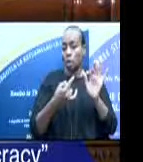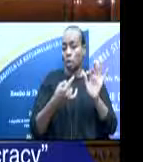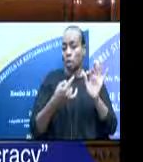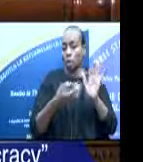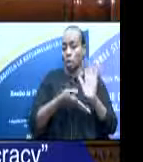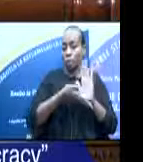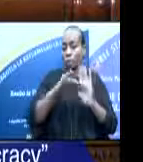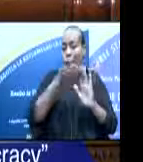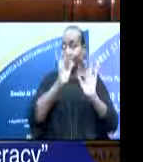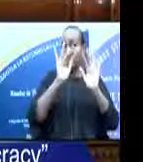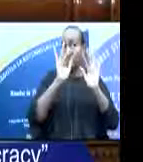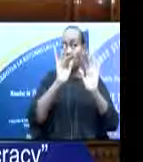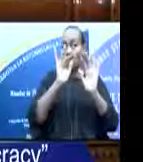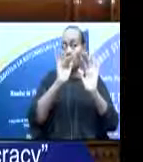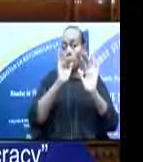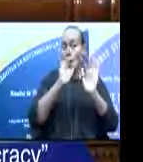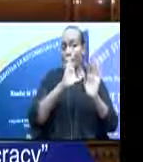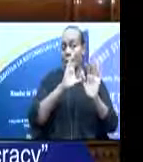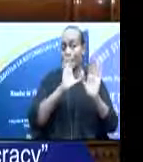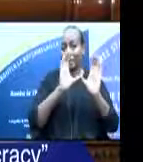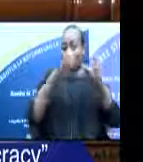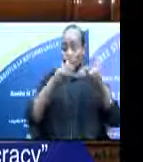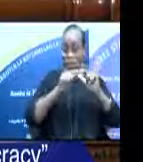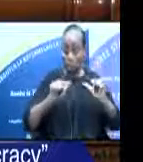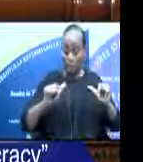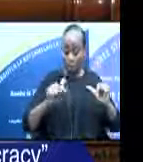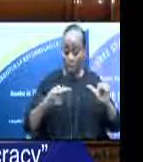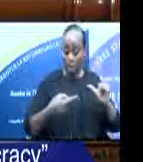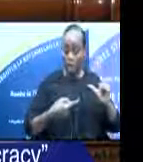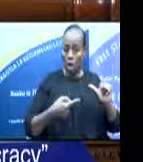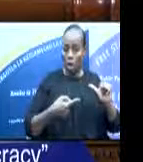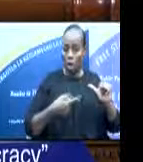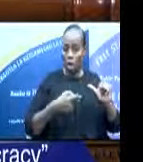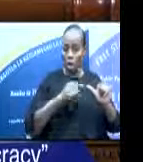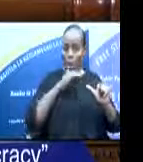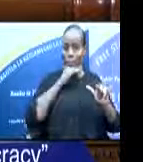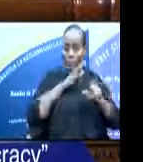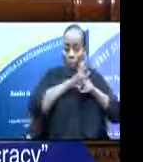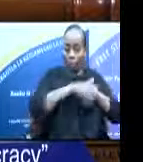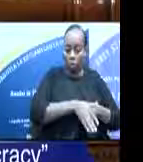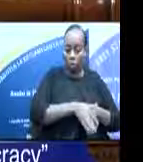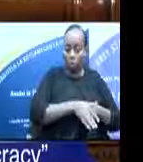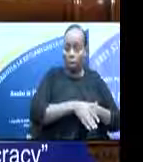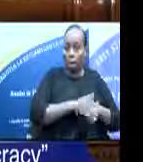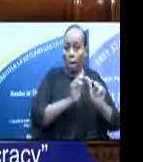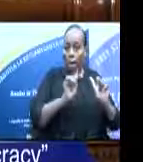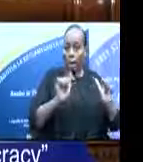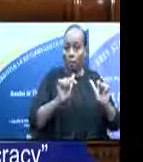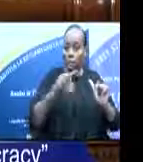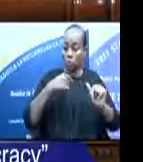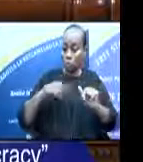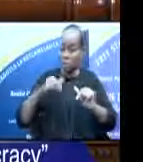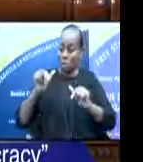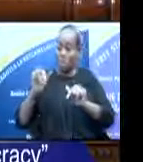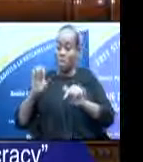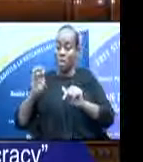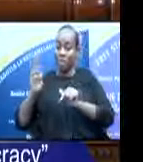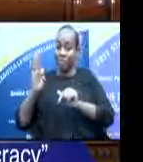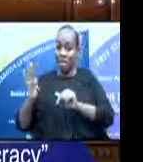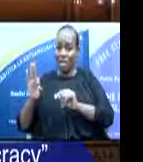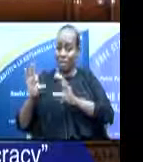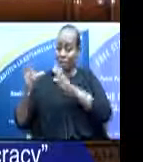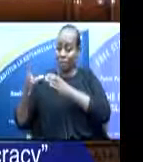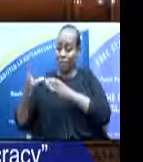ruling class, keeps all the other classes in a disadvantaged position. Thus, the EFF is using this schooling